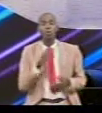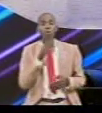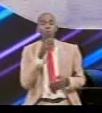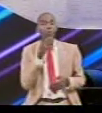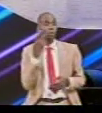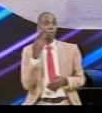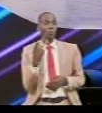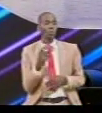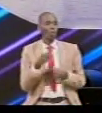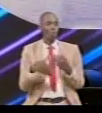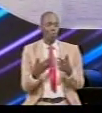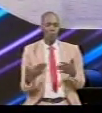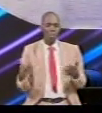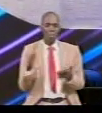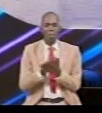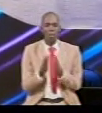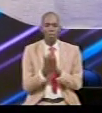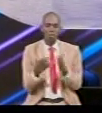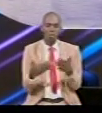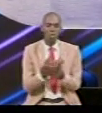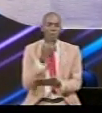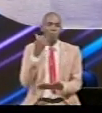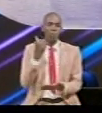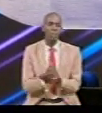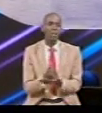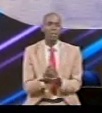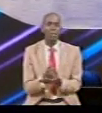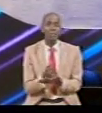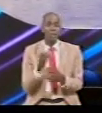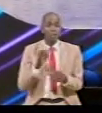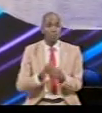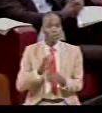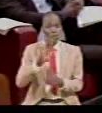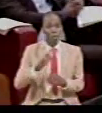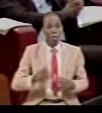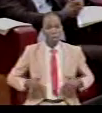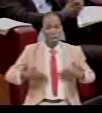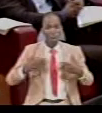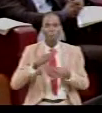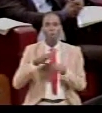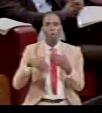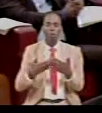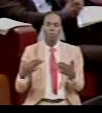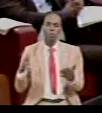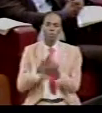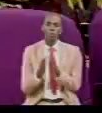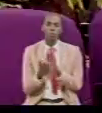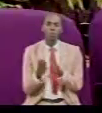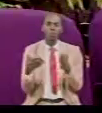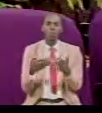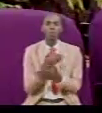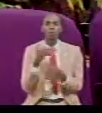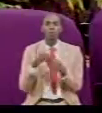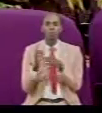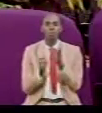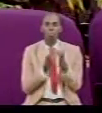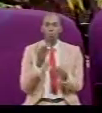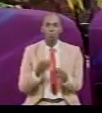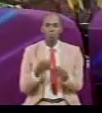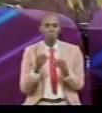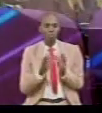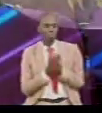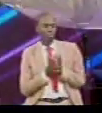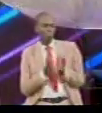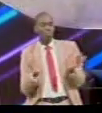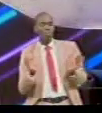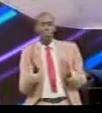all things have become new. Amen. In your life, all things have become new. In the public and in the